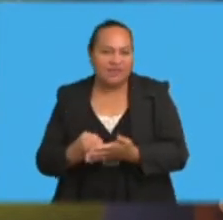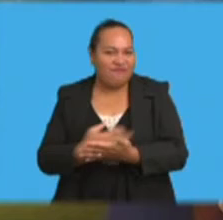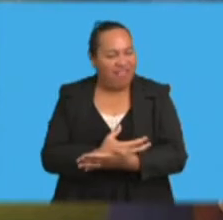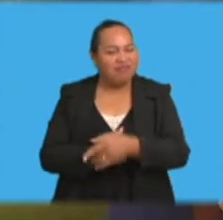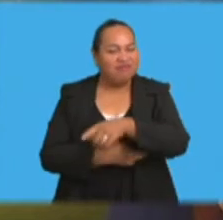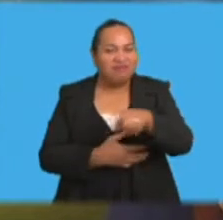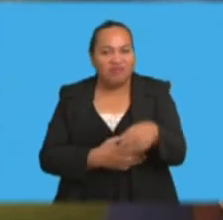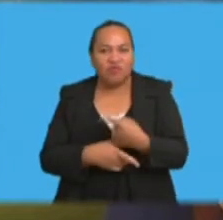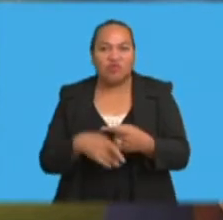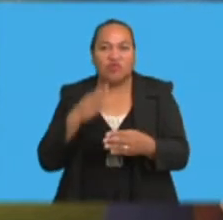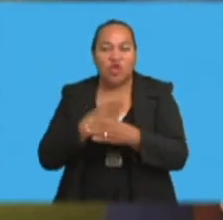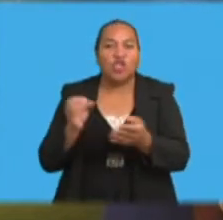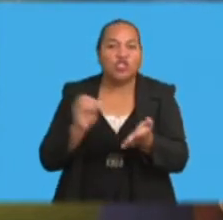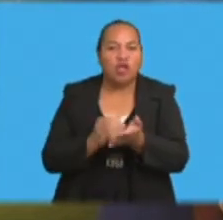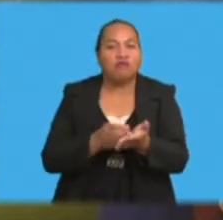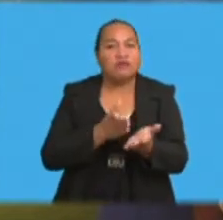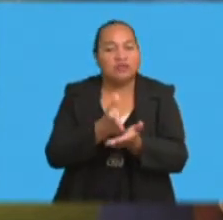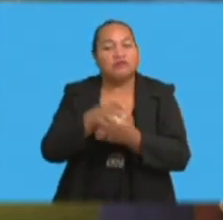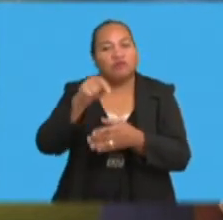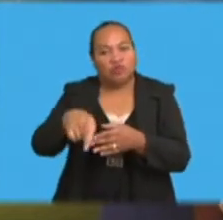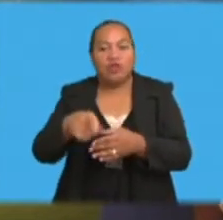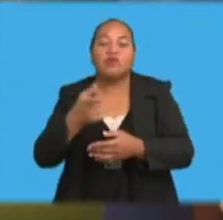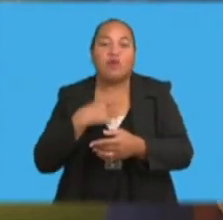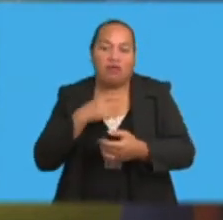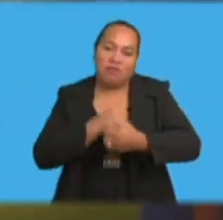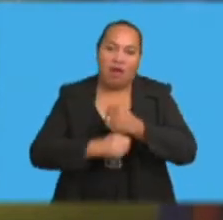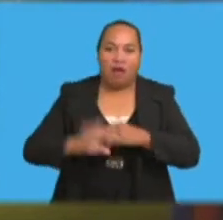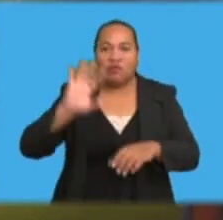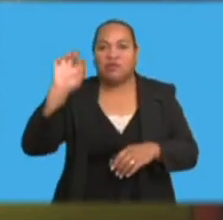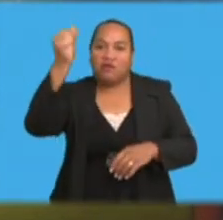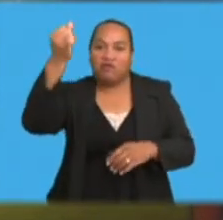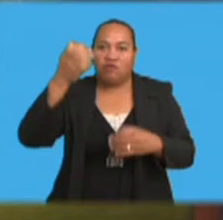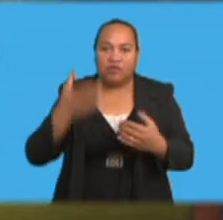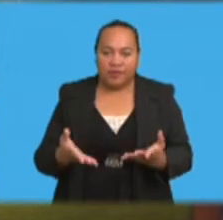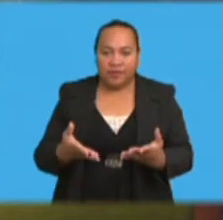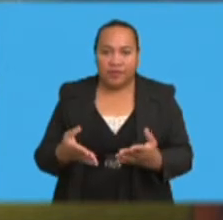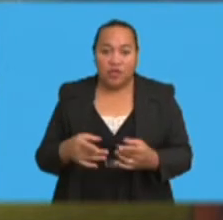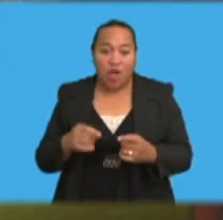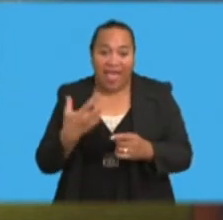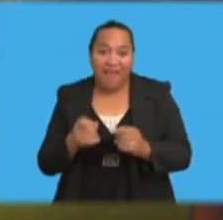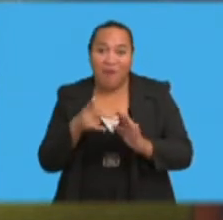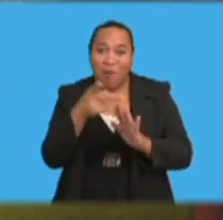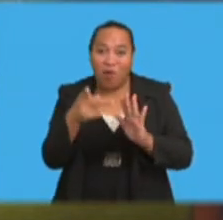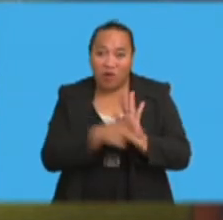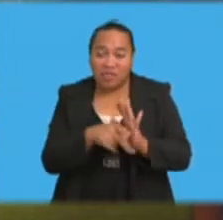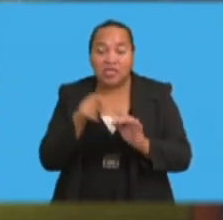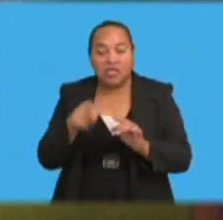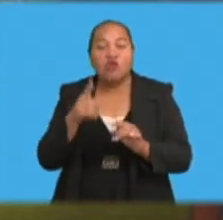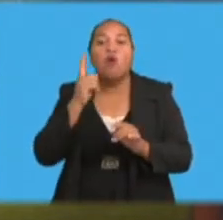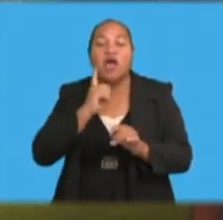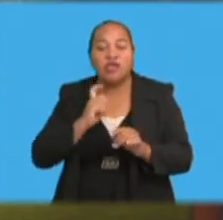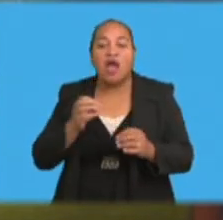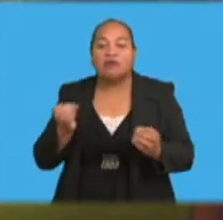quote, leading Fiji to economic success, unquote. A cornerstone of this retention policy is remunerating staff at